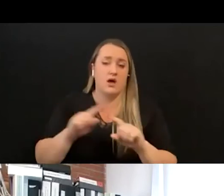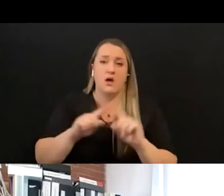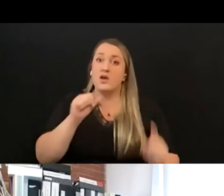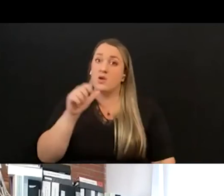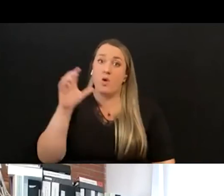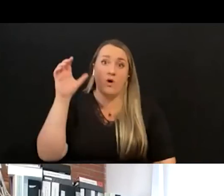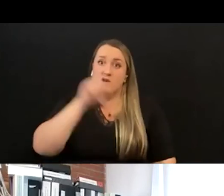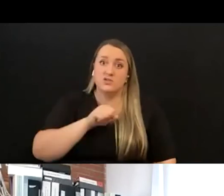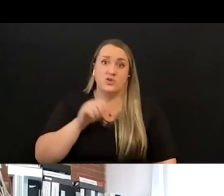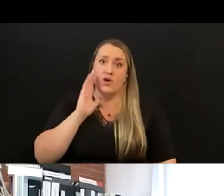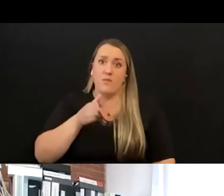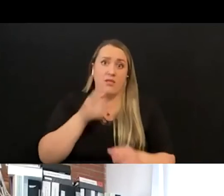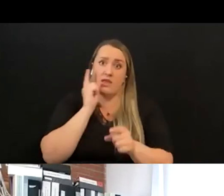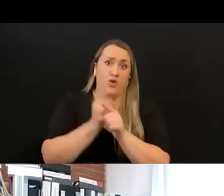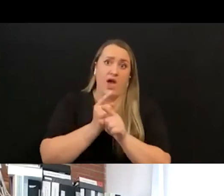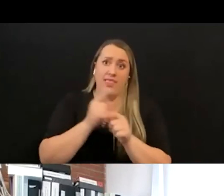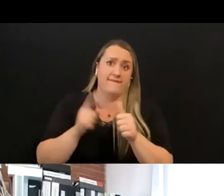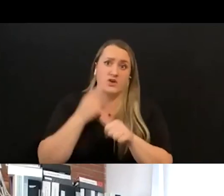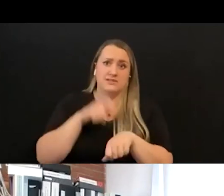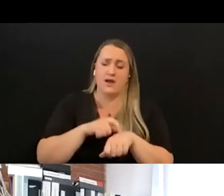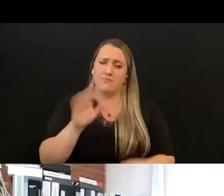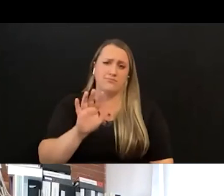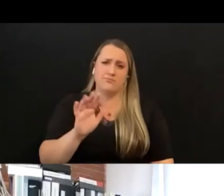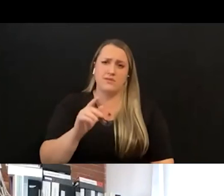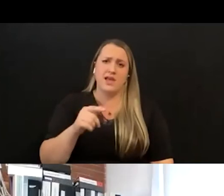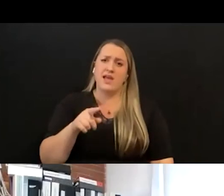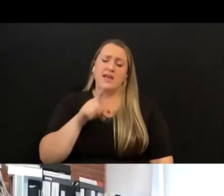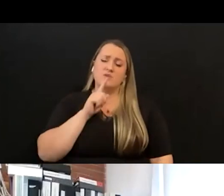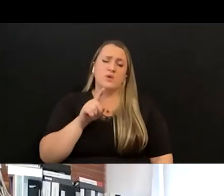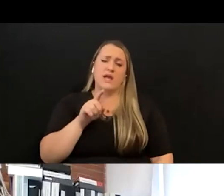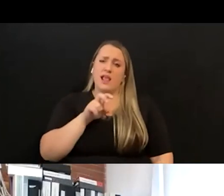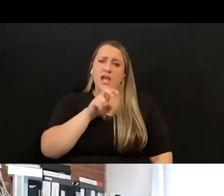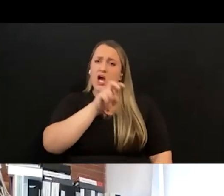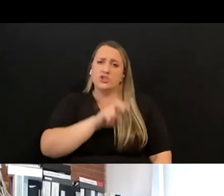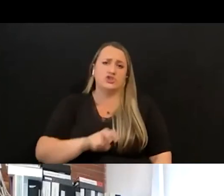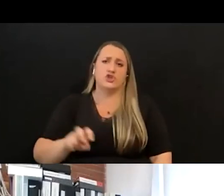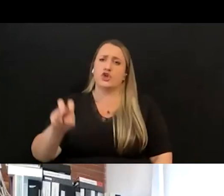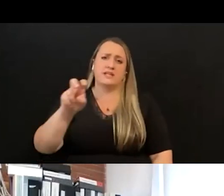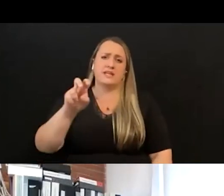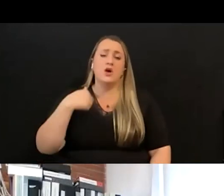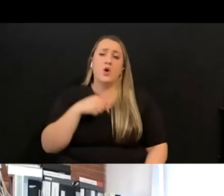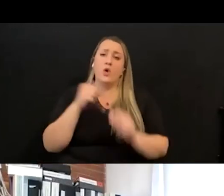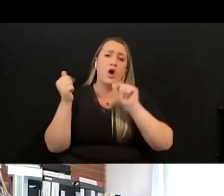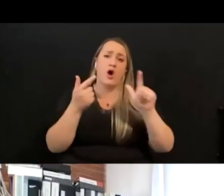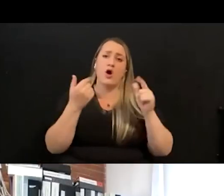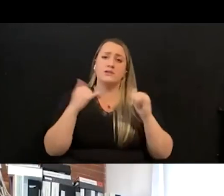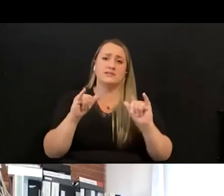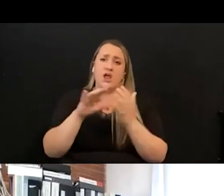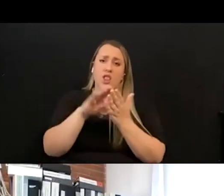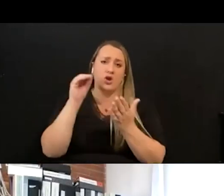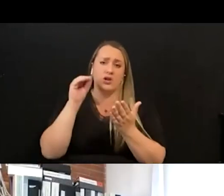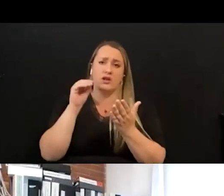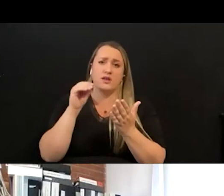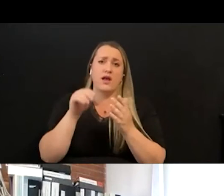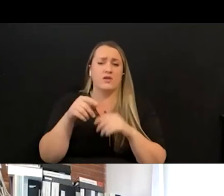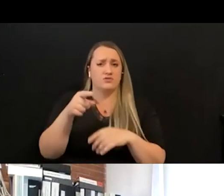you'll get it right first time. And it's like an ongoing journey as well. We're all still learning. And as you